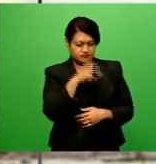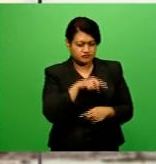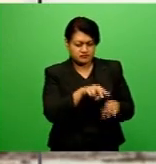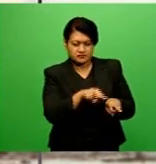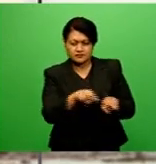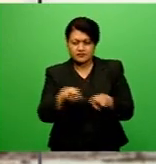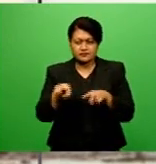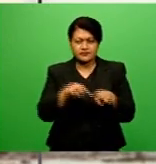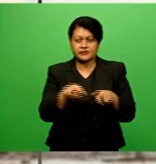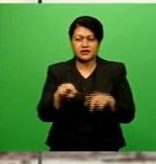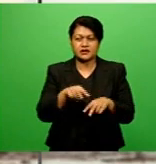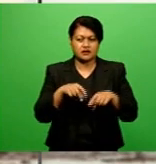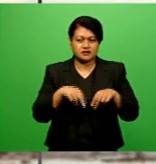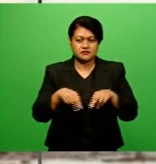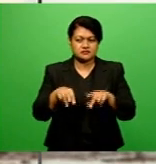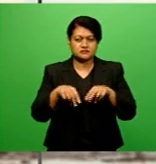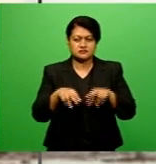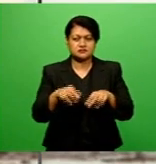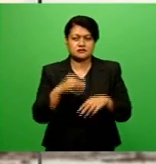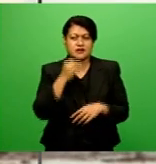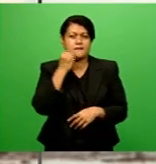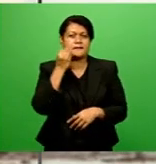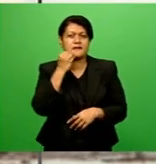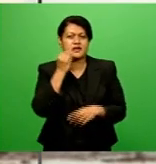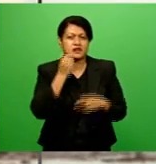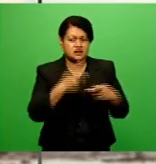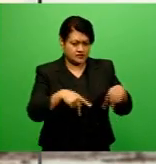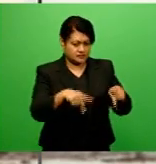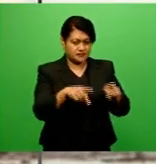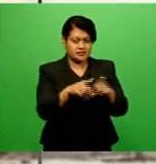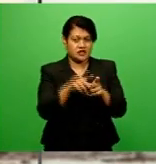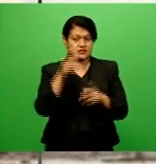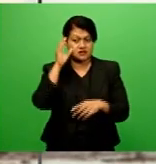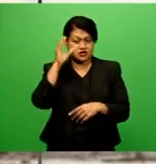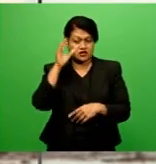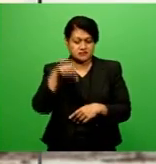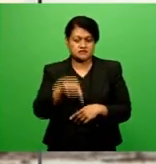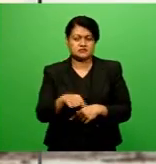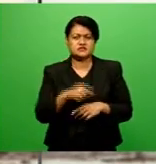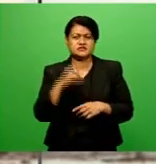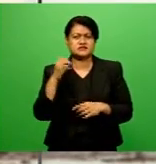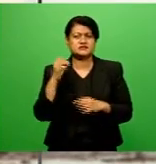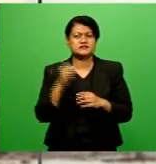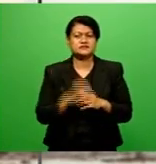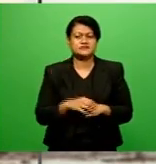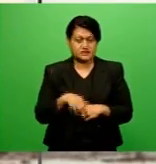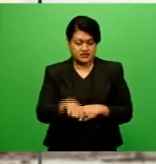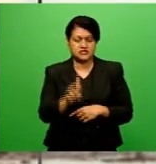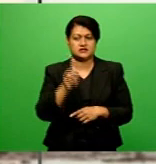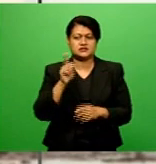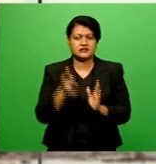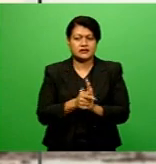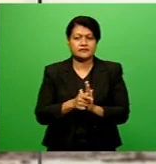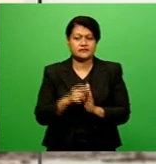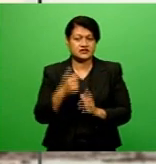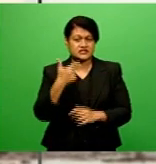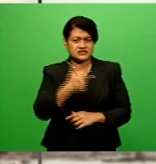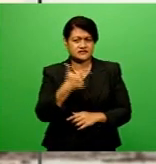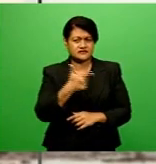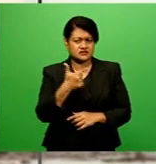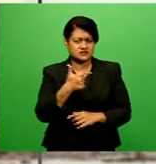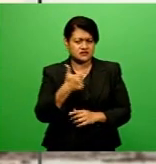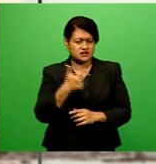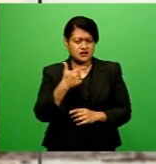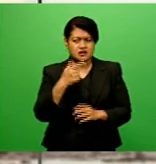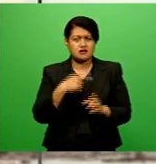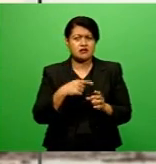popular picnic spots around the country during this festive season. This comes as a 17-year-old male from Sukanaivalu